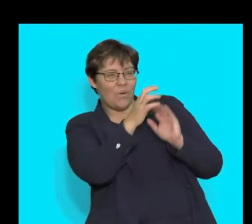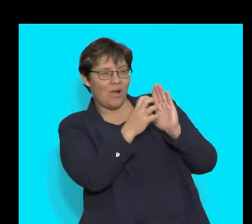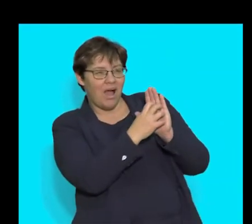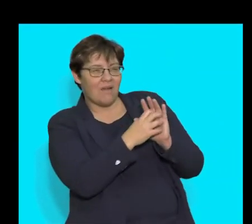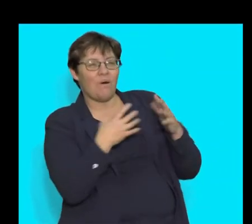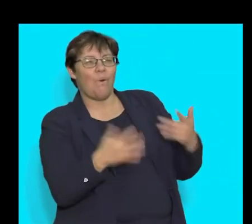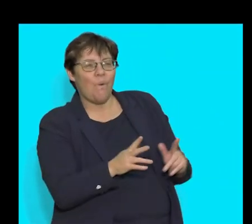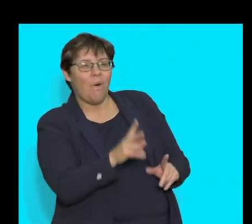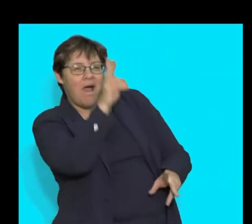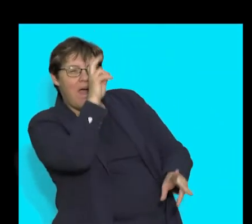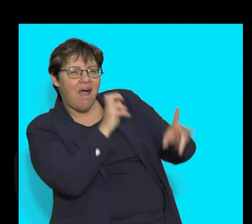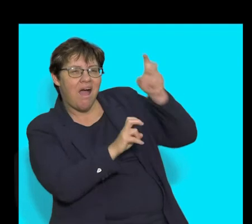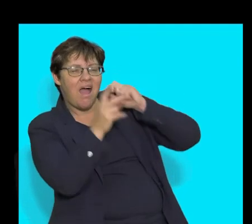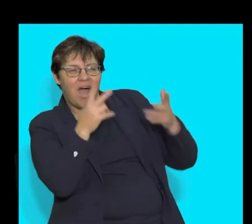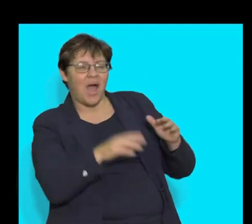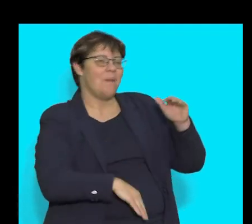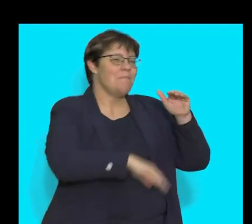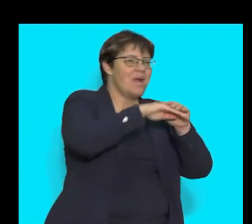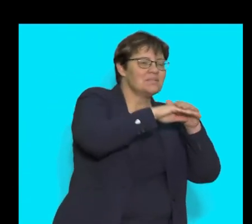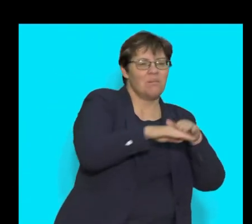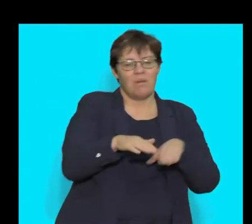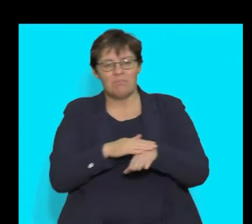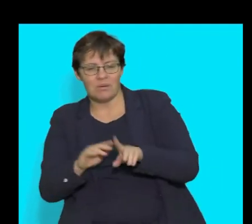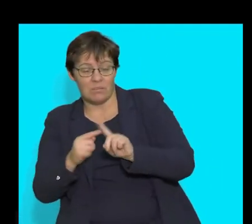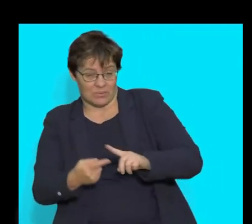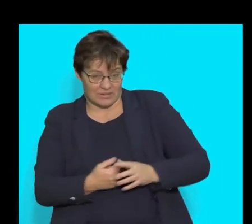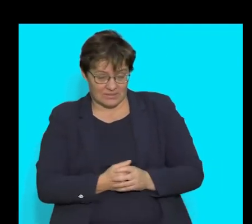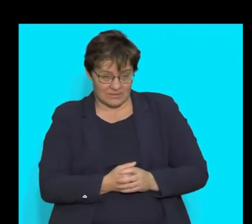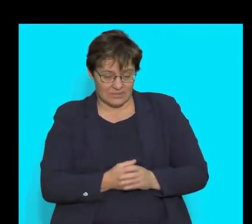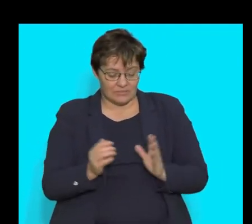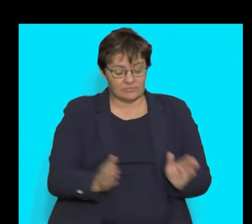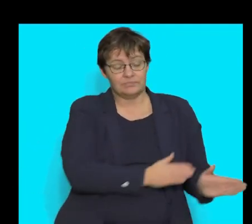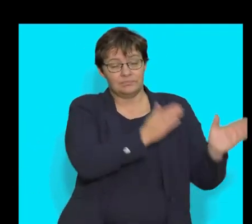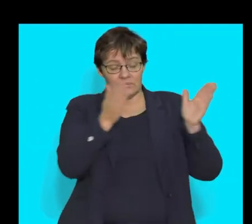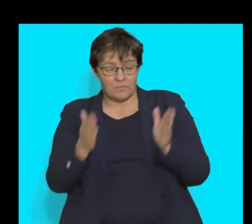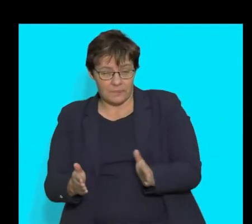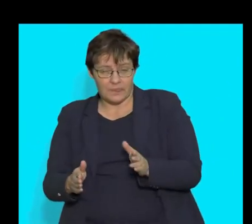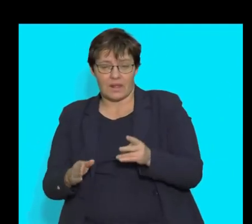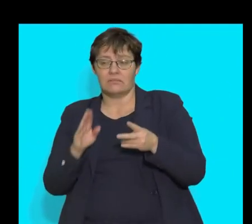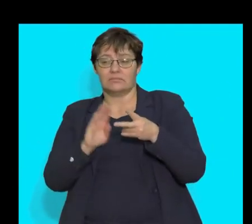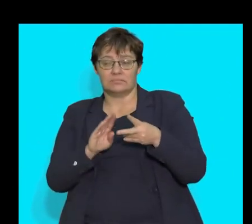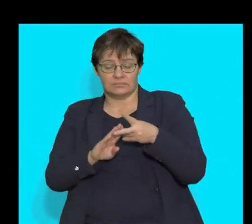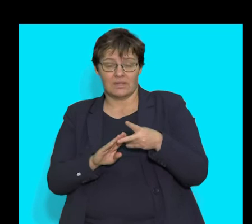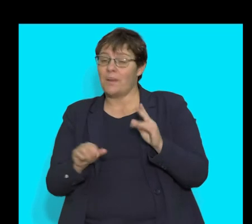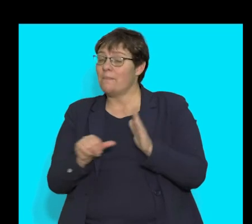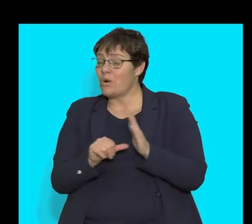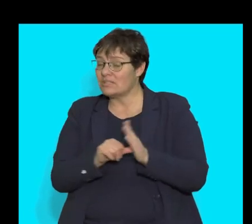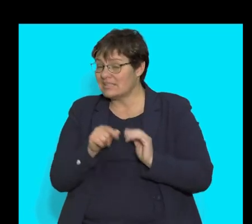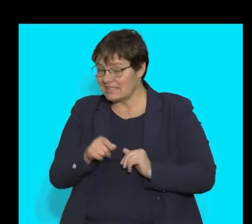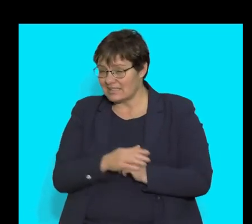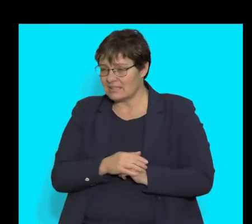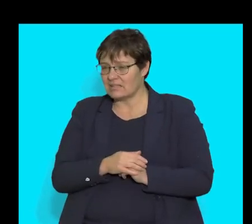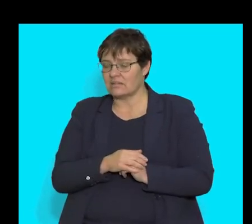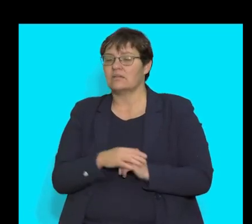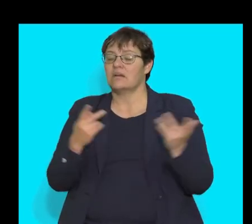features like minimum points and maximum points. The other thing that is important as a feature of a graph is where there